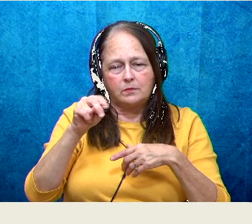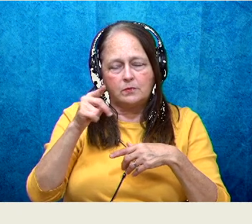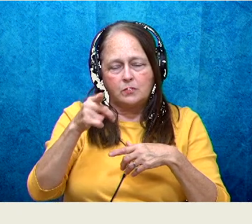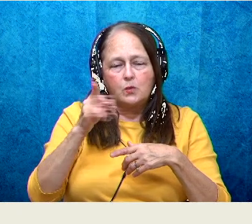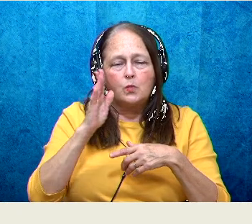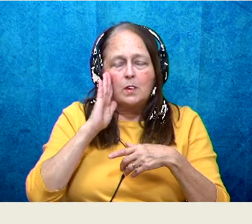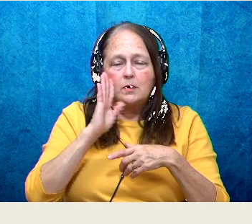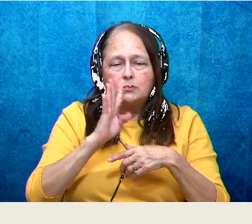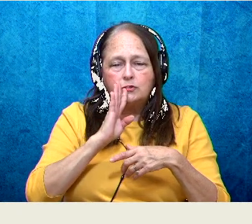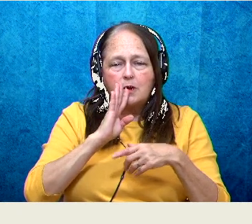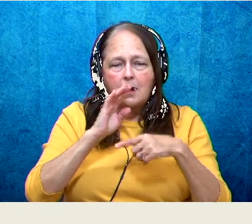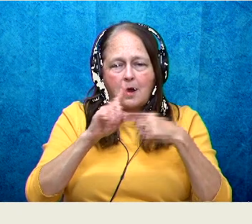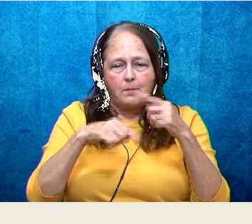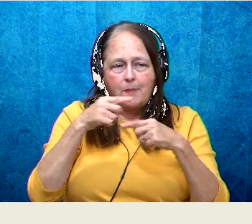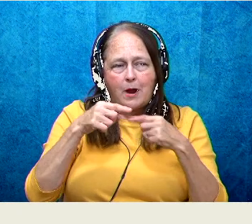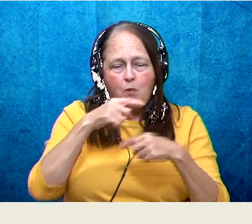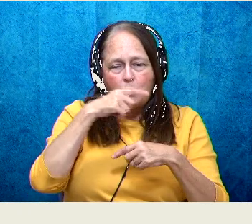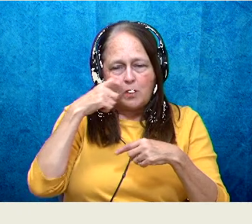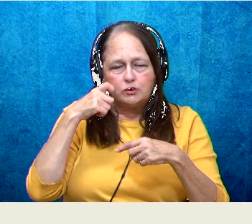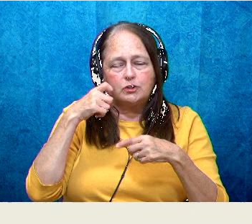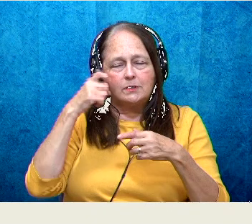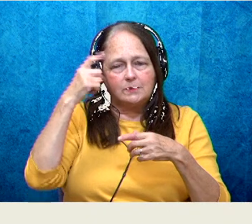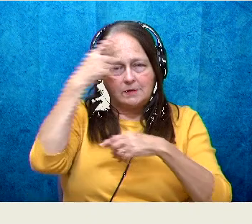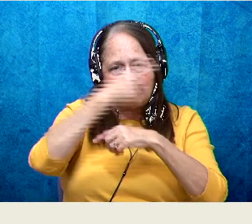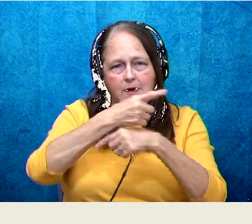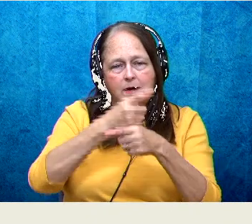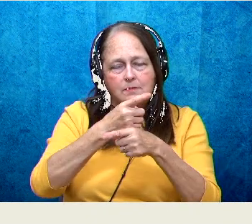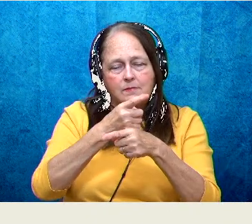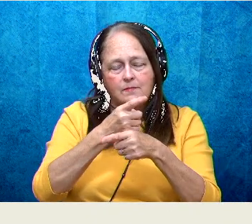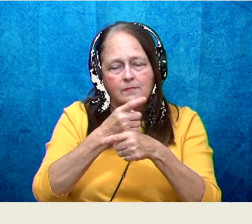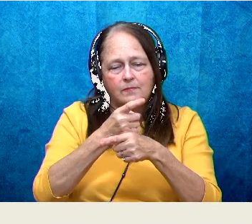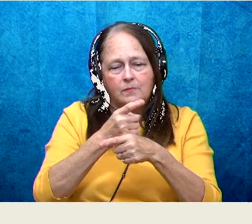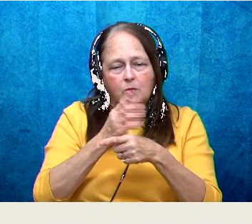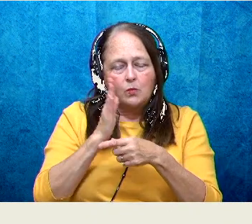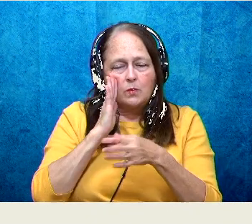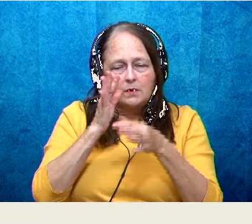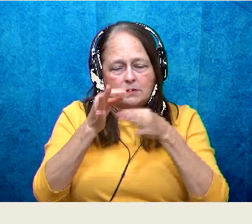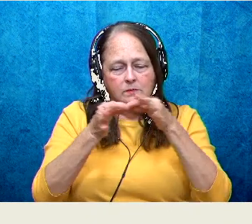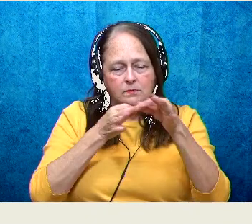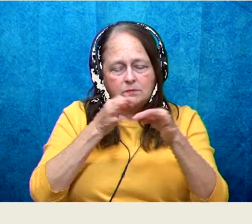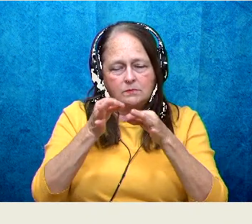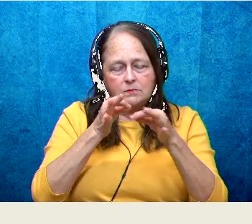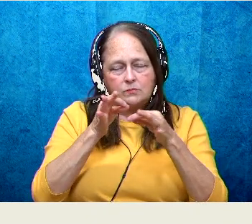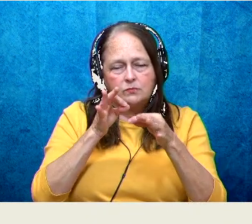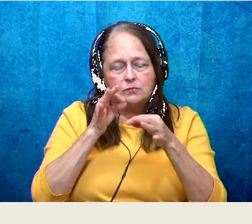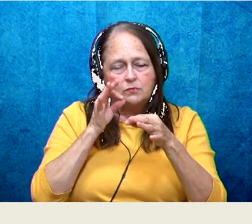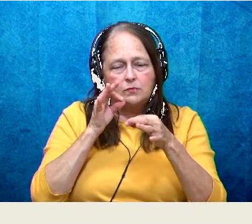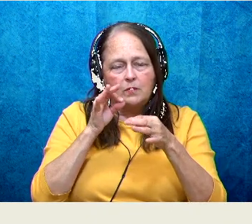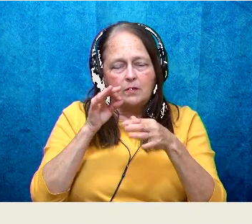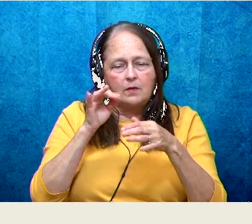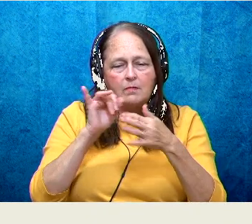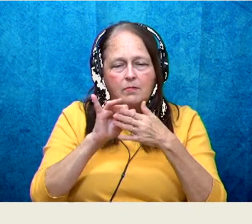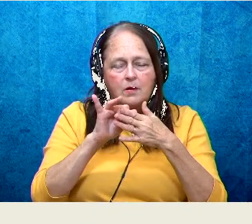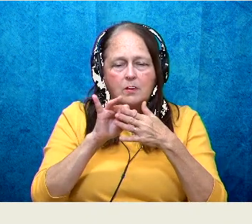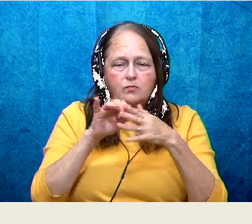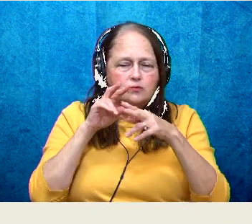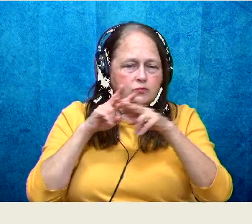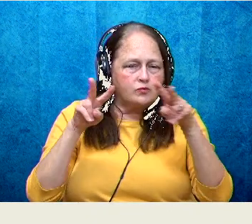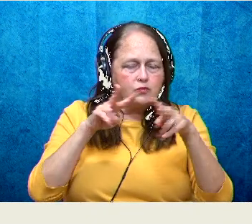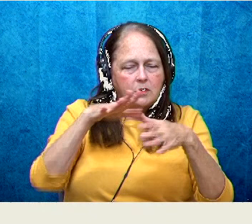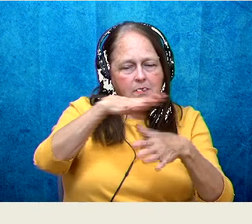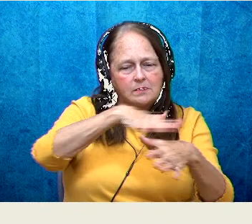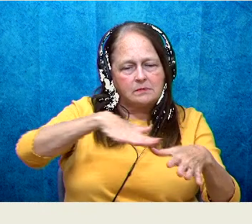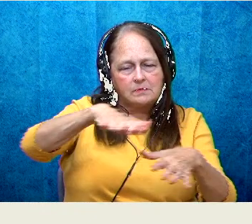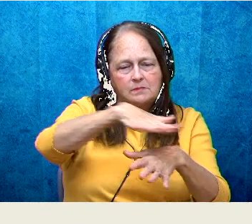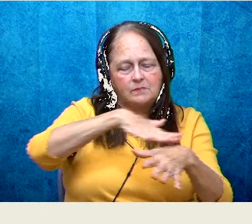going to be talking about Russia today, then you're on track. Today's objective is to examine the physical geography of the region